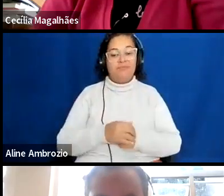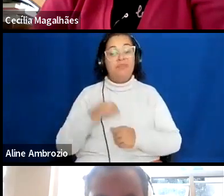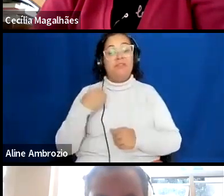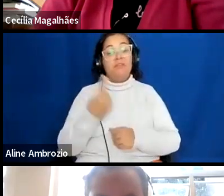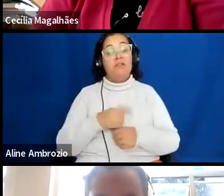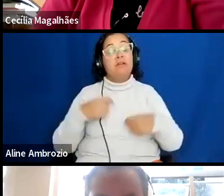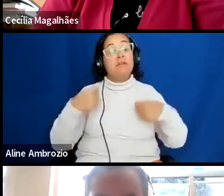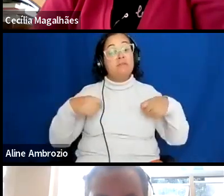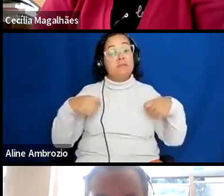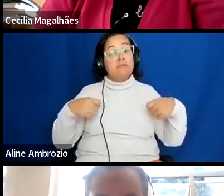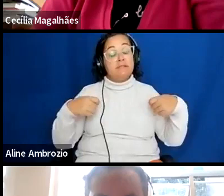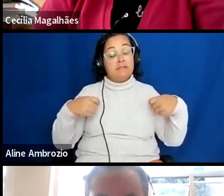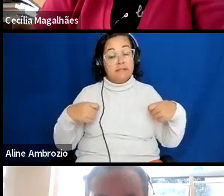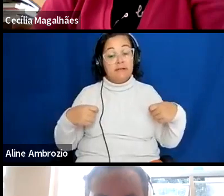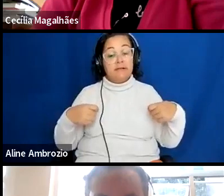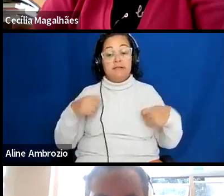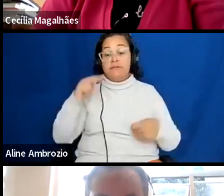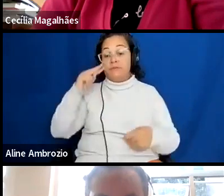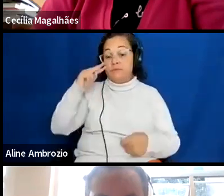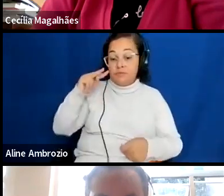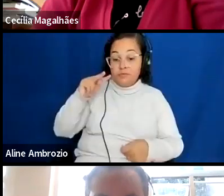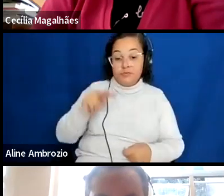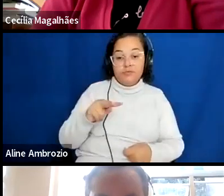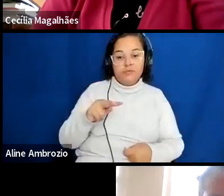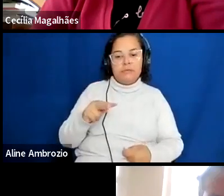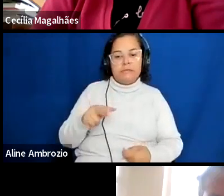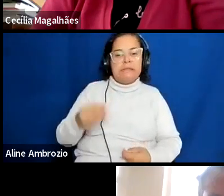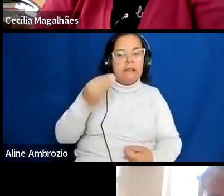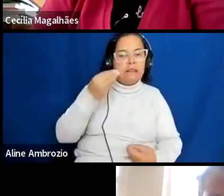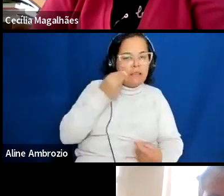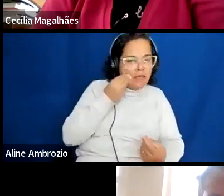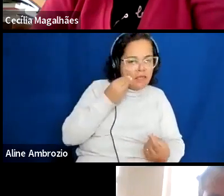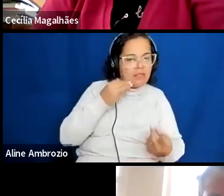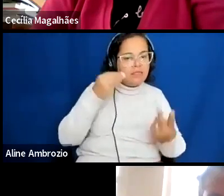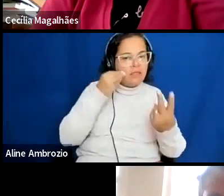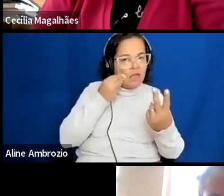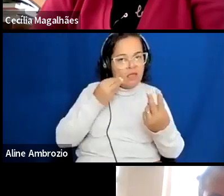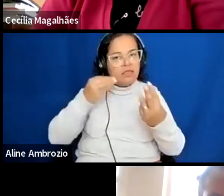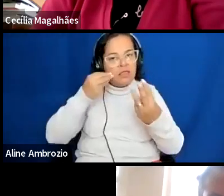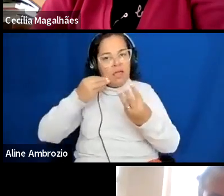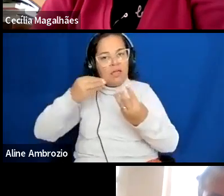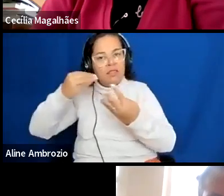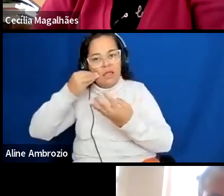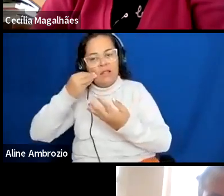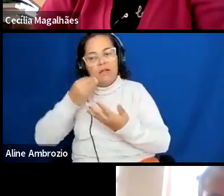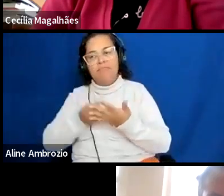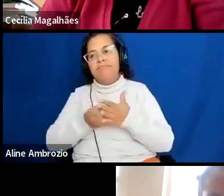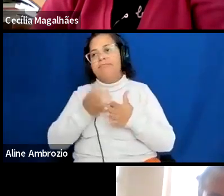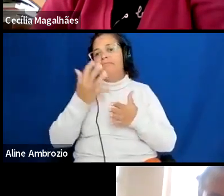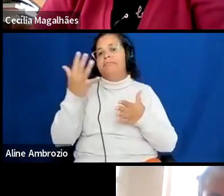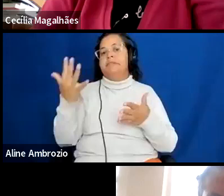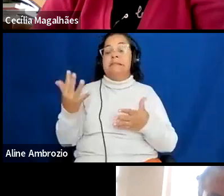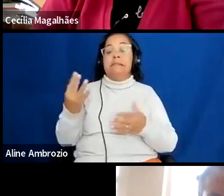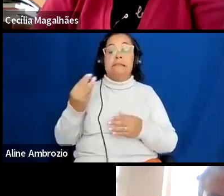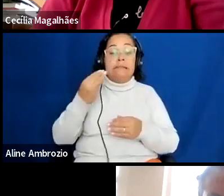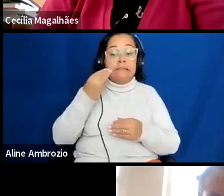this is a series of attempts by Vygotsky to do justice to this methodology in dealing with